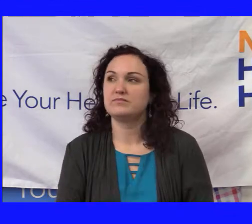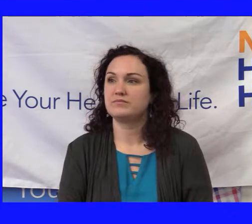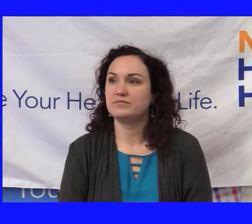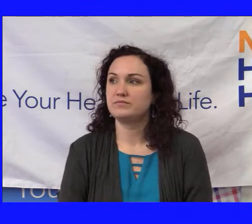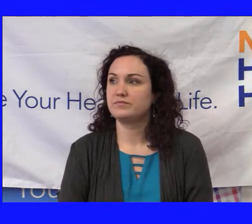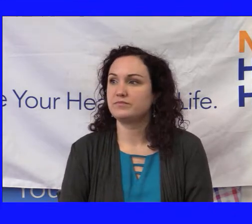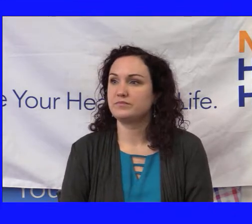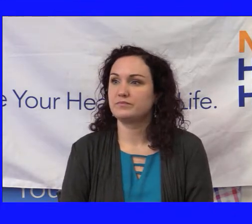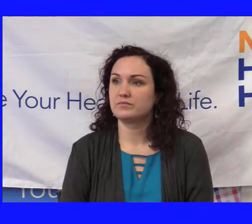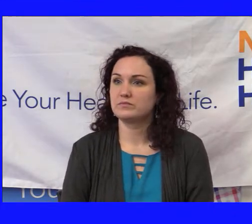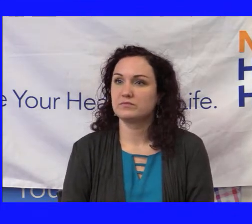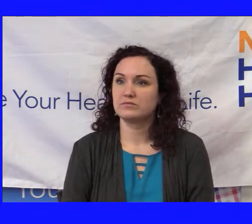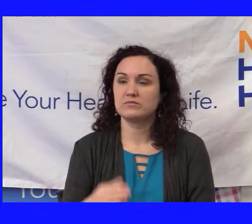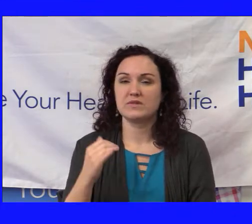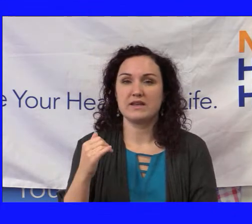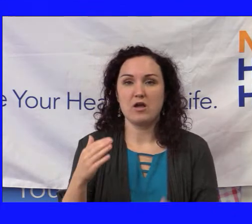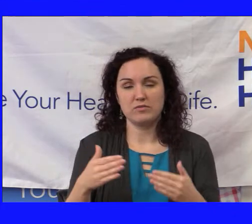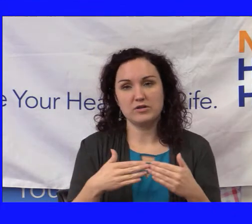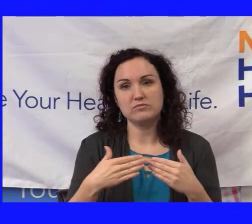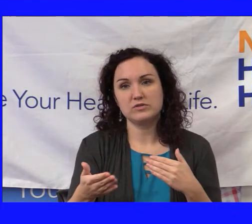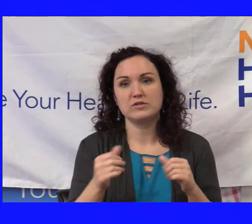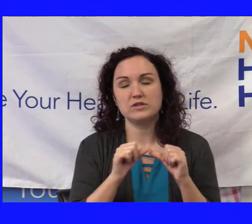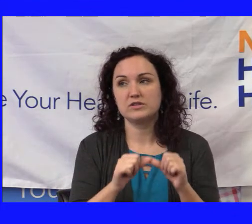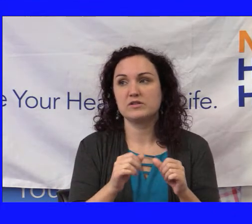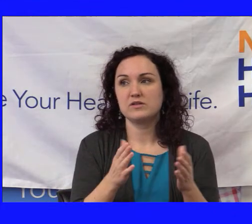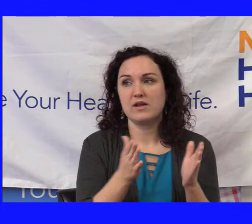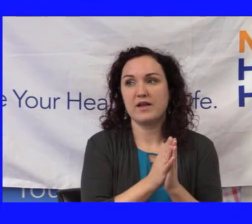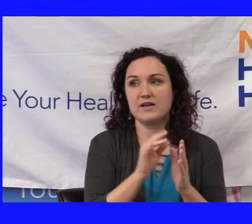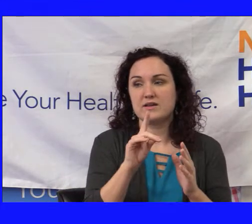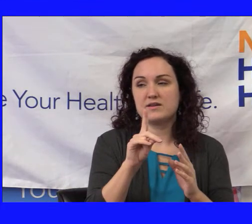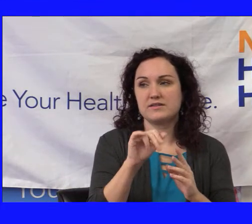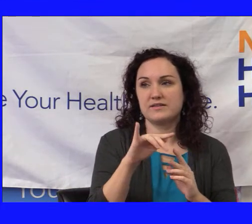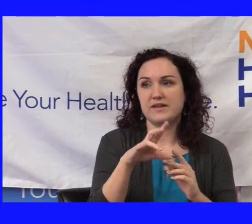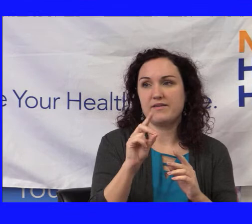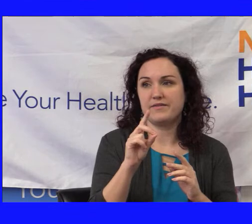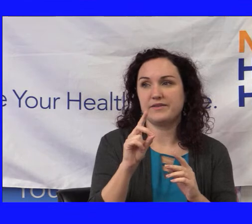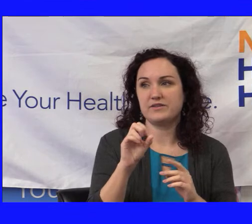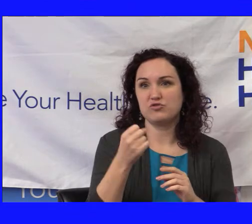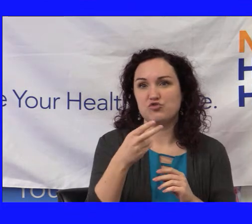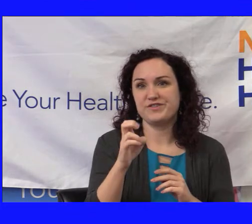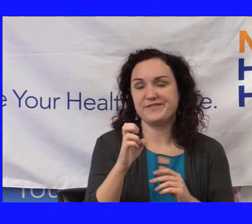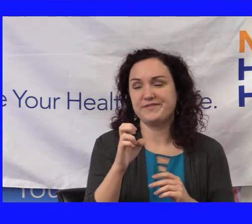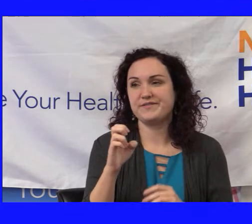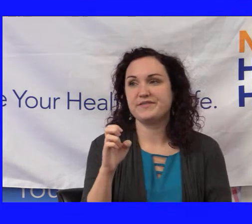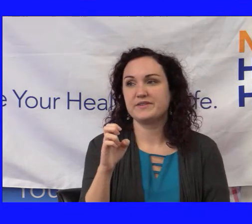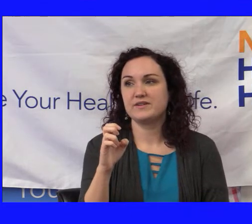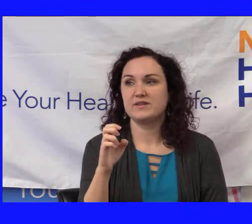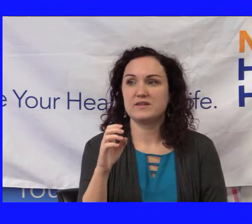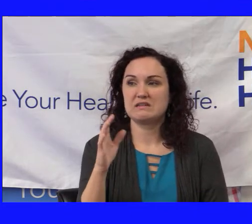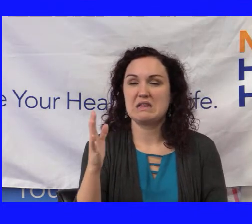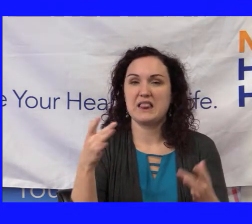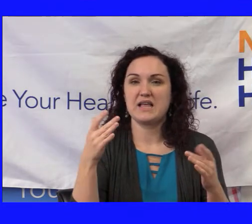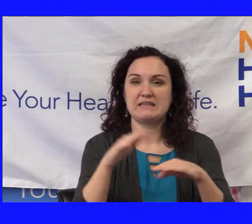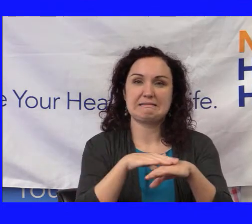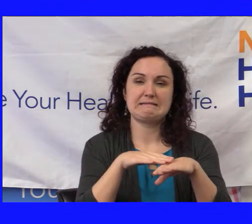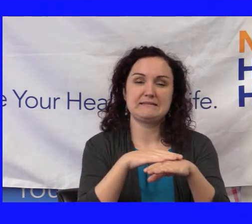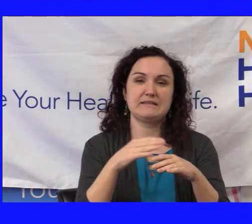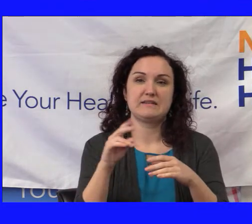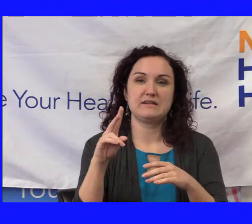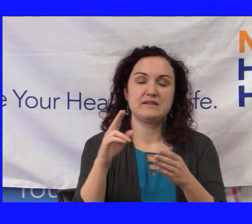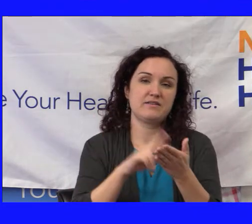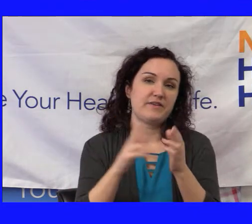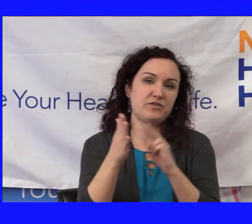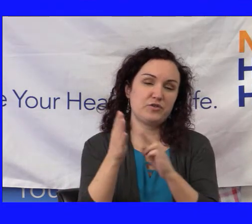In the interest of time, I'm going to move forward. I'm going to ask David Shee just to hit very lightly the vendor